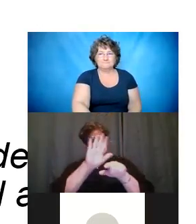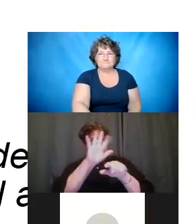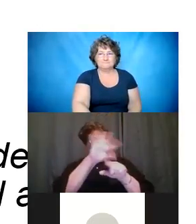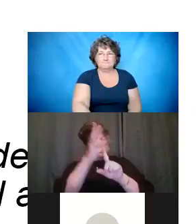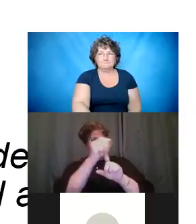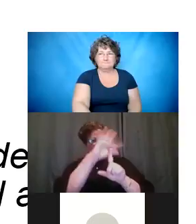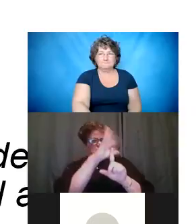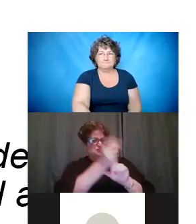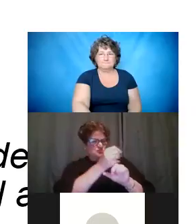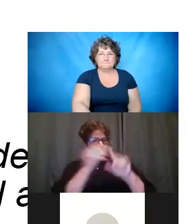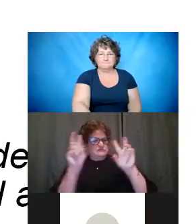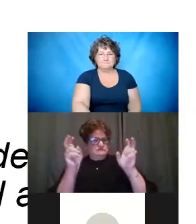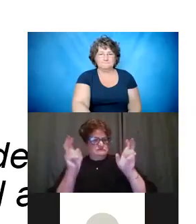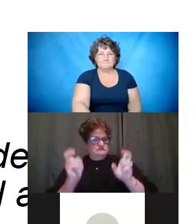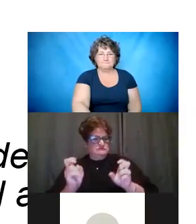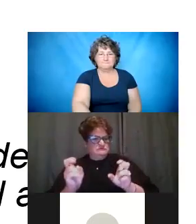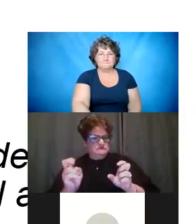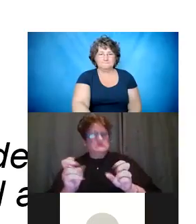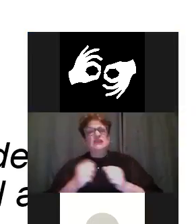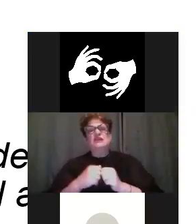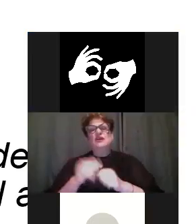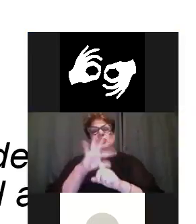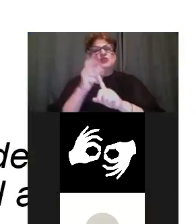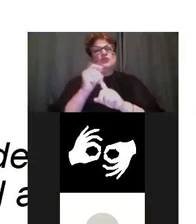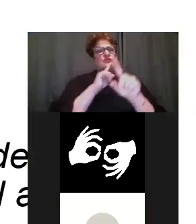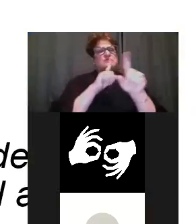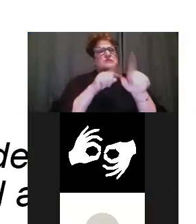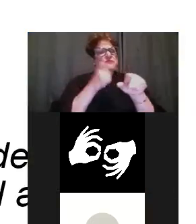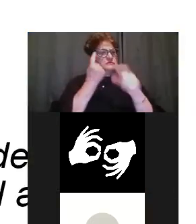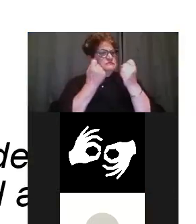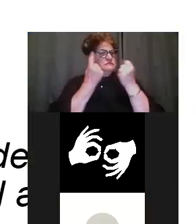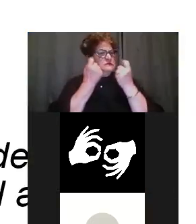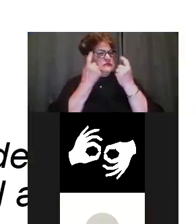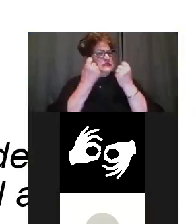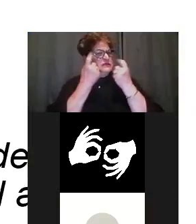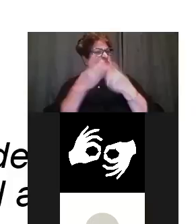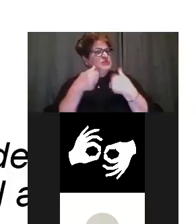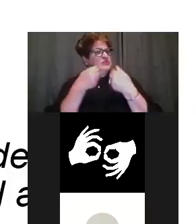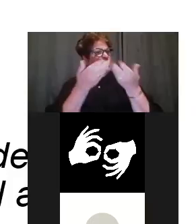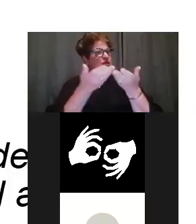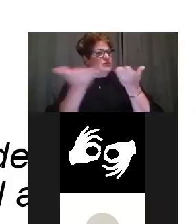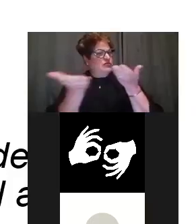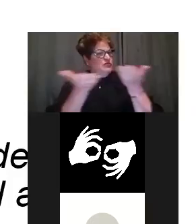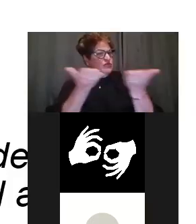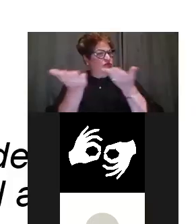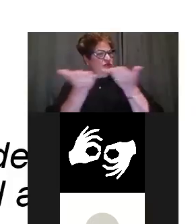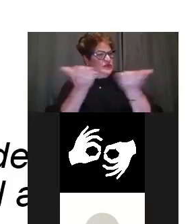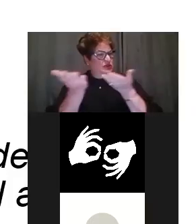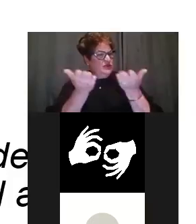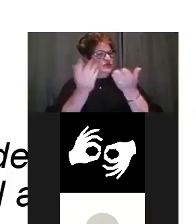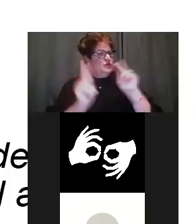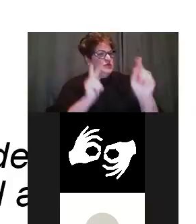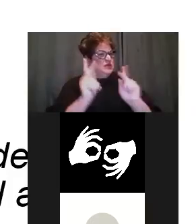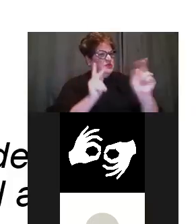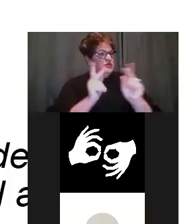responsiveness is the ability to understand and provide services to people while taking into consideration their cultural